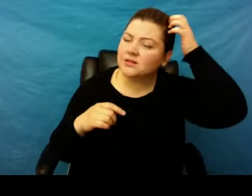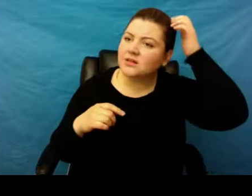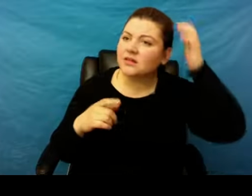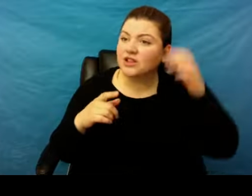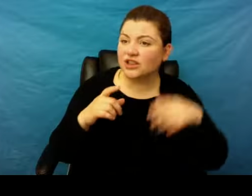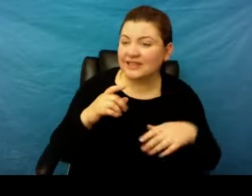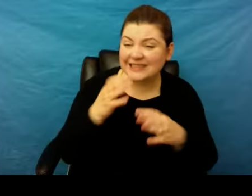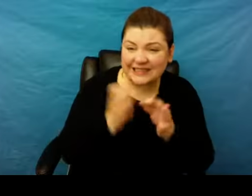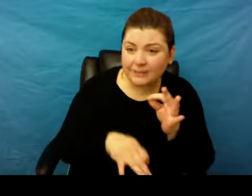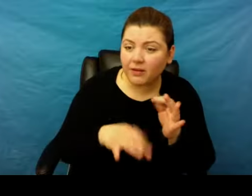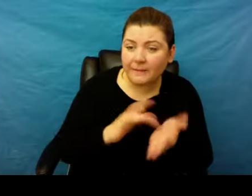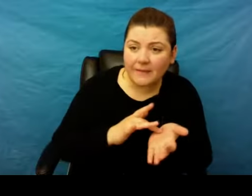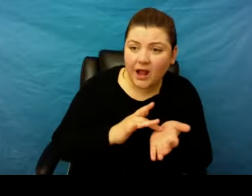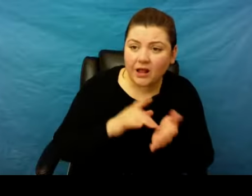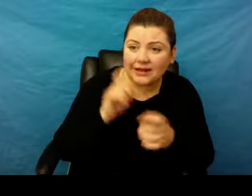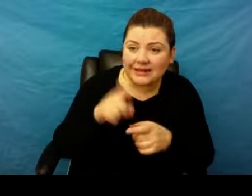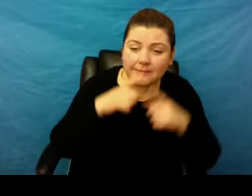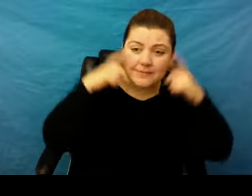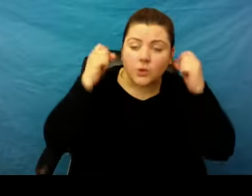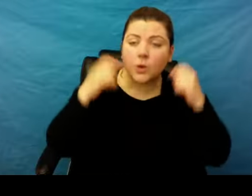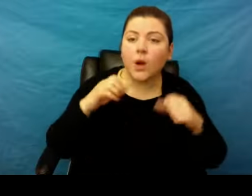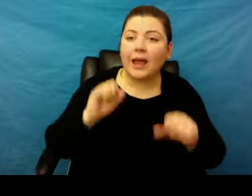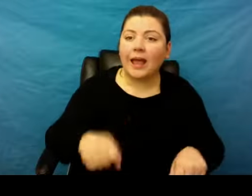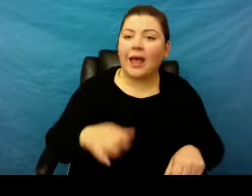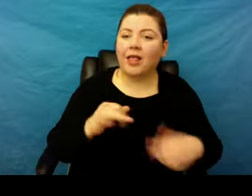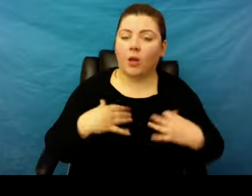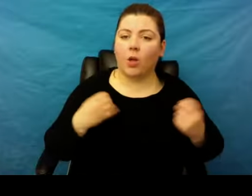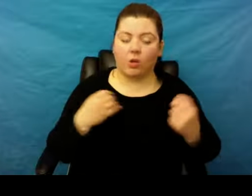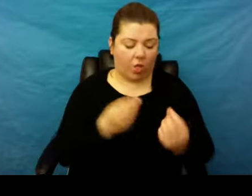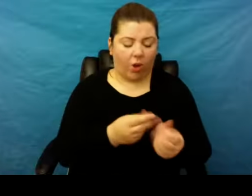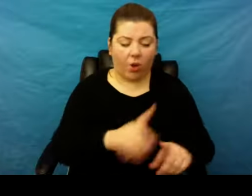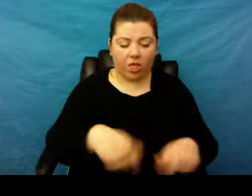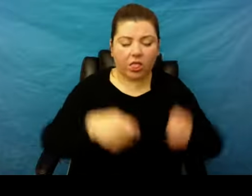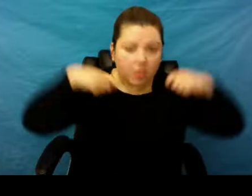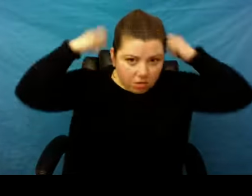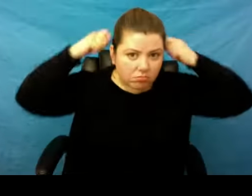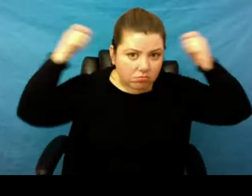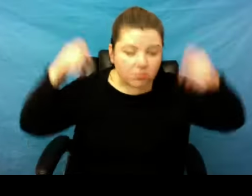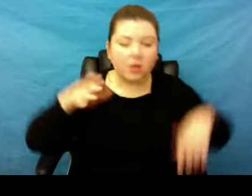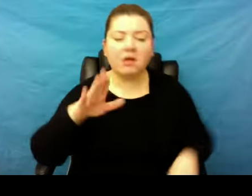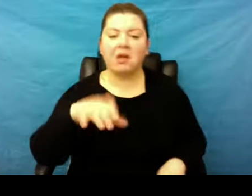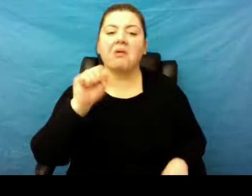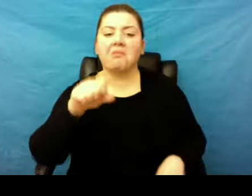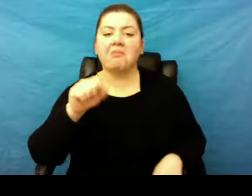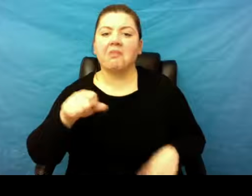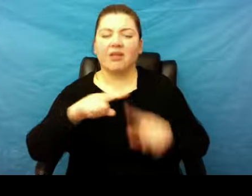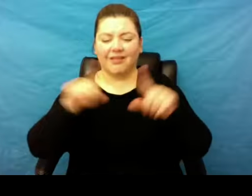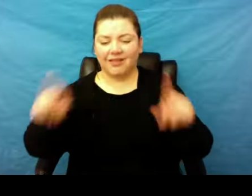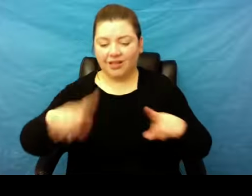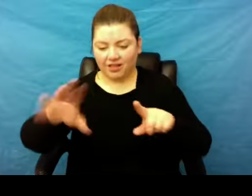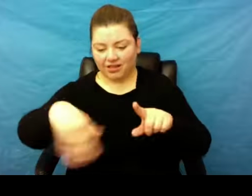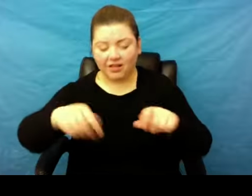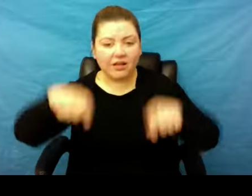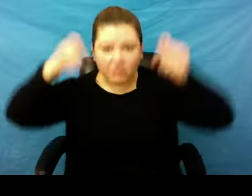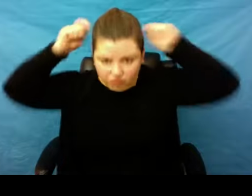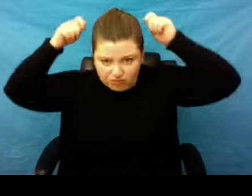even a simple medical mask or like a bandana, for example? I think a bandana is, at this point where the doctors and nurses don't have